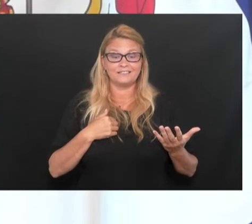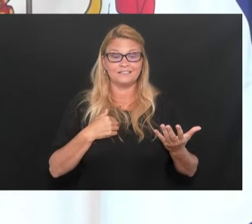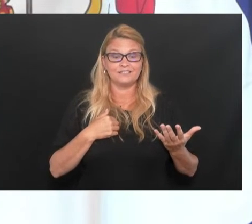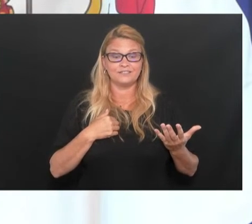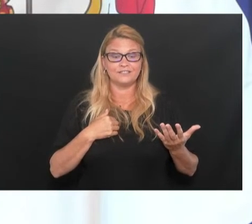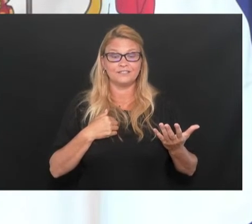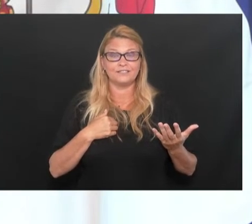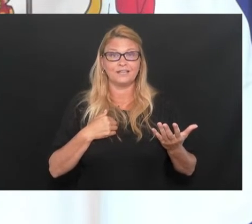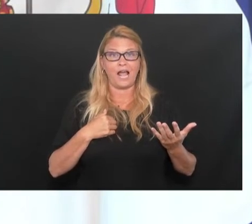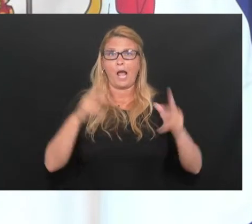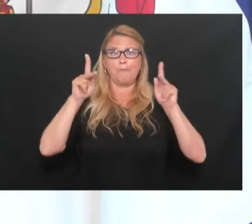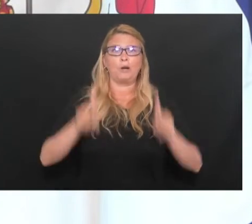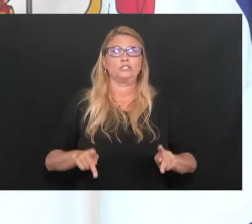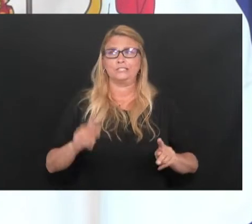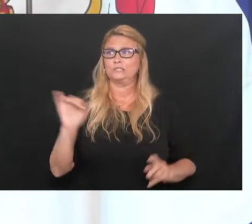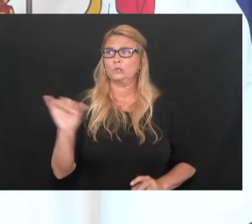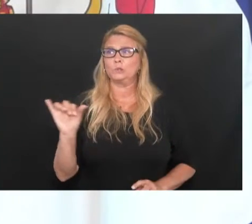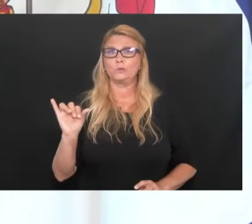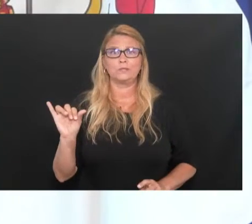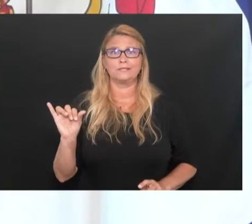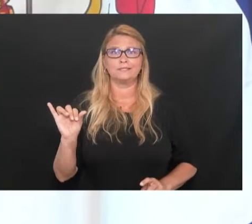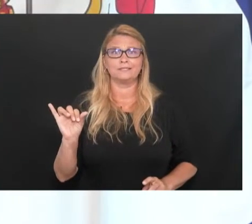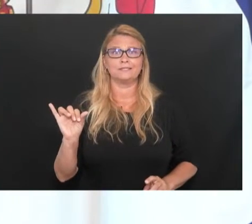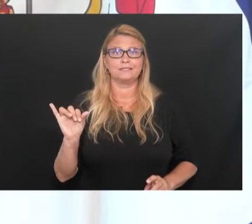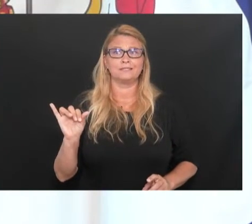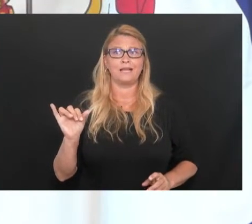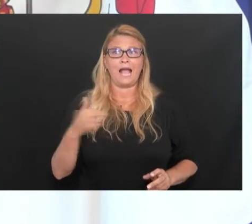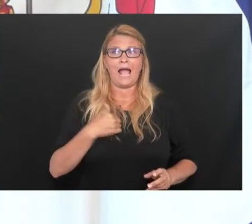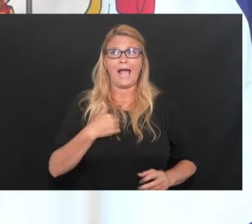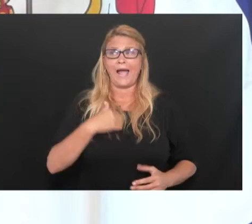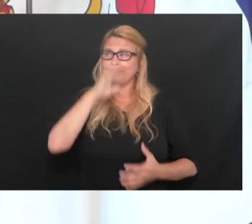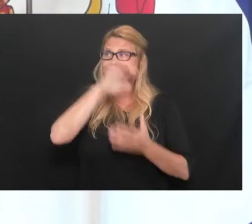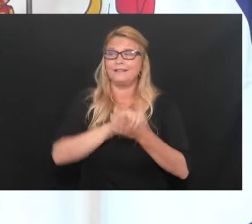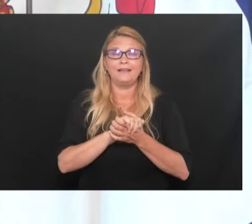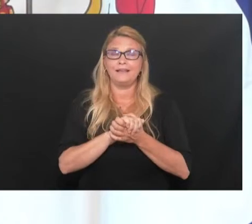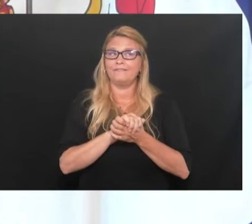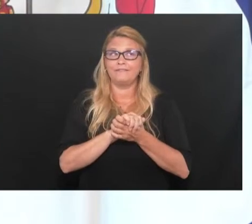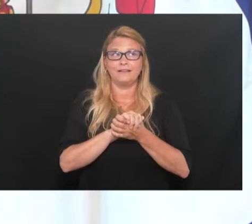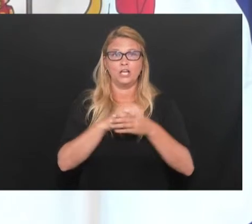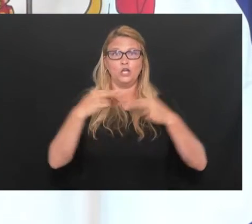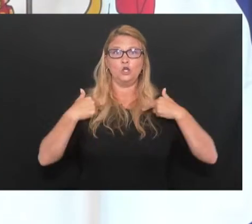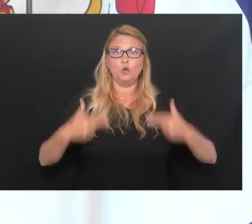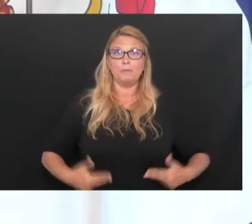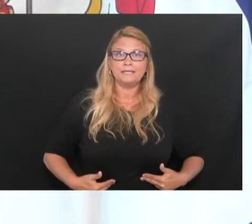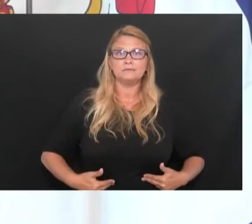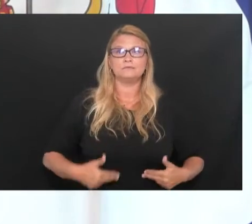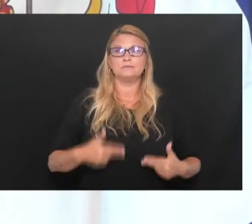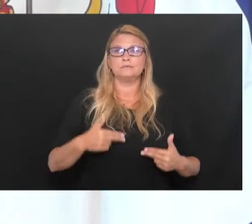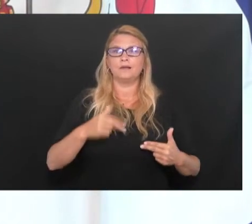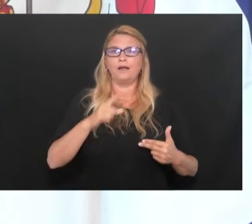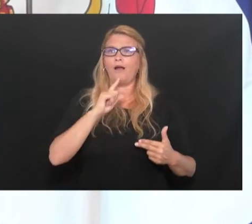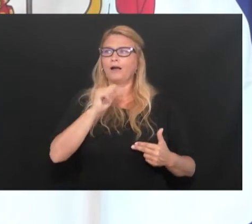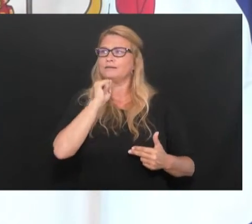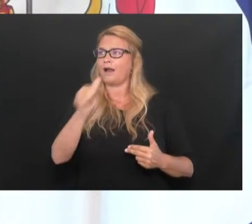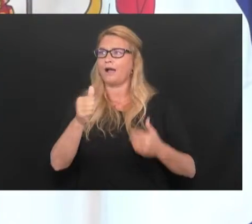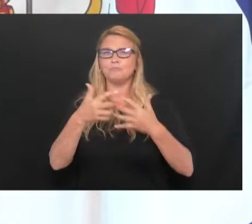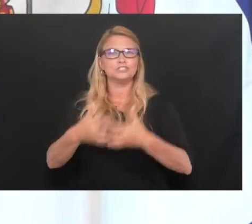a human person. I mean, I'm a person that believes that human beings, not machines, and